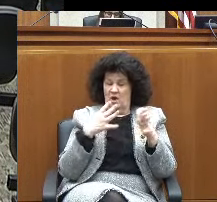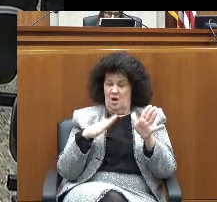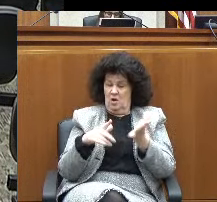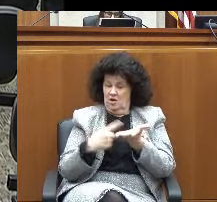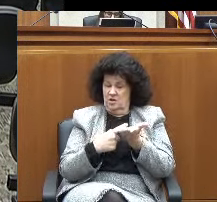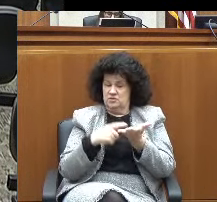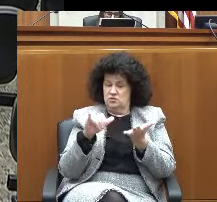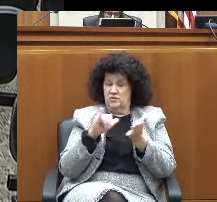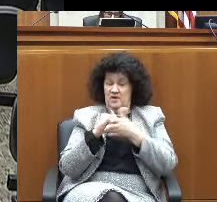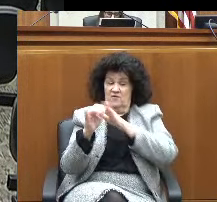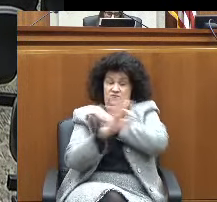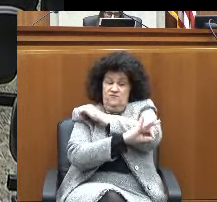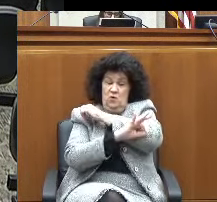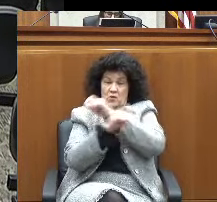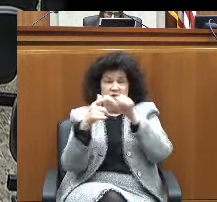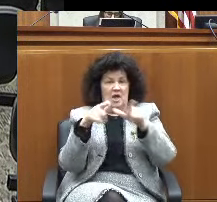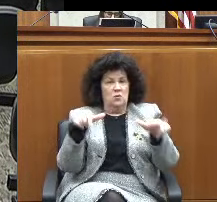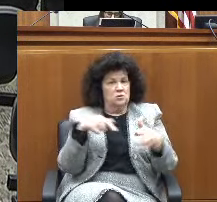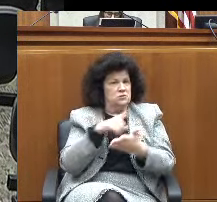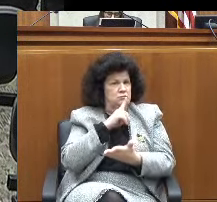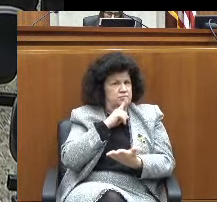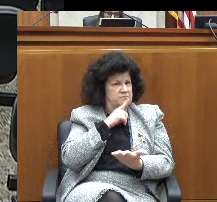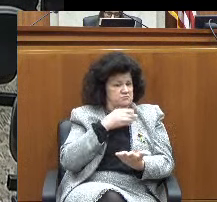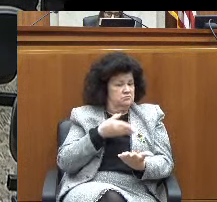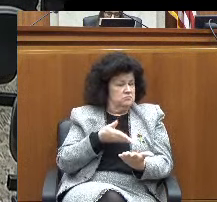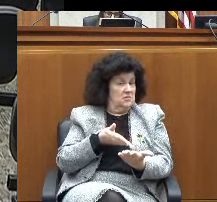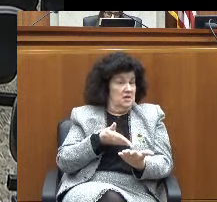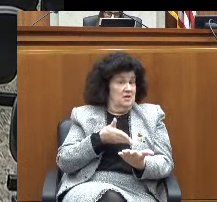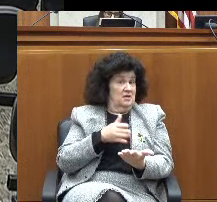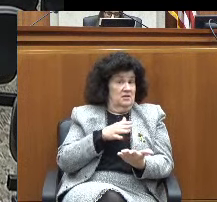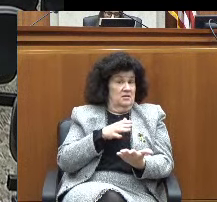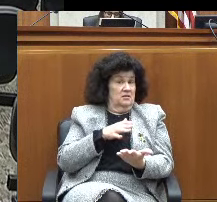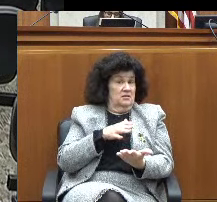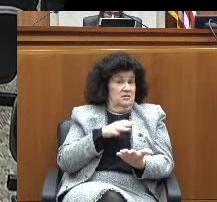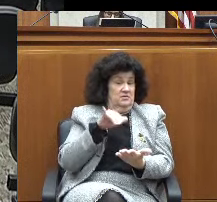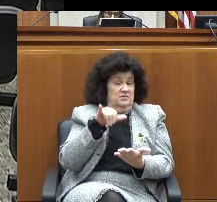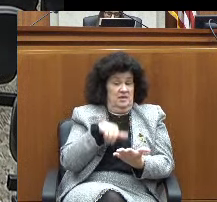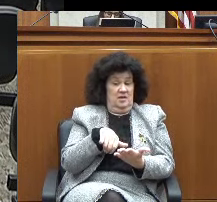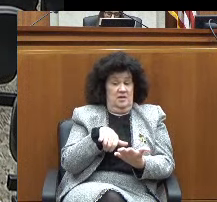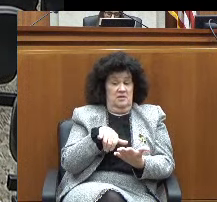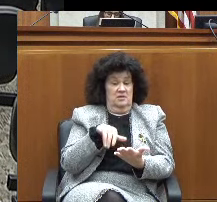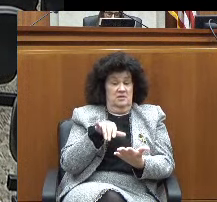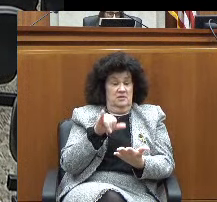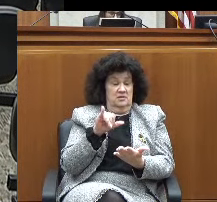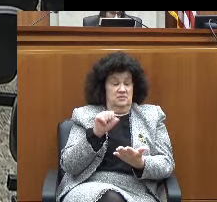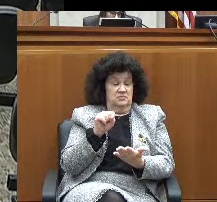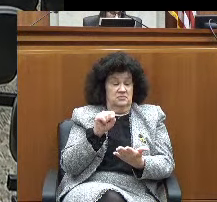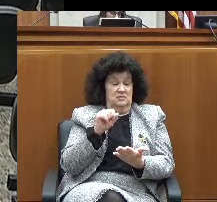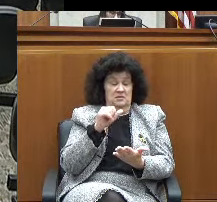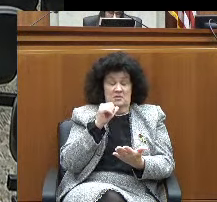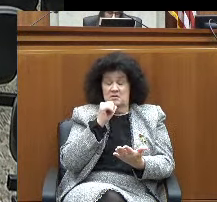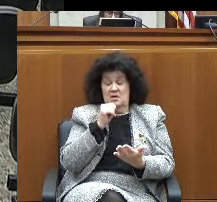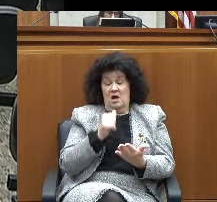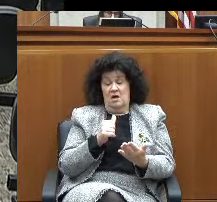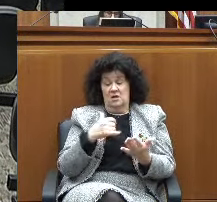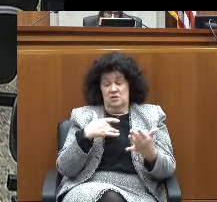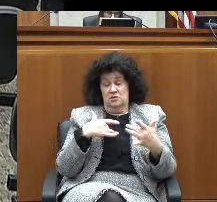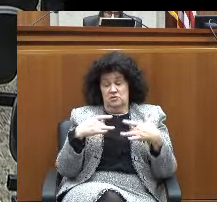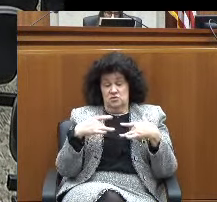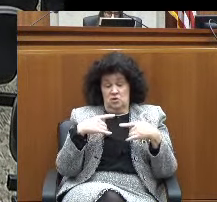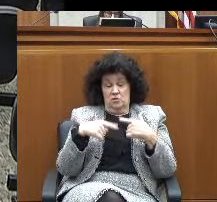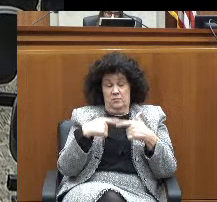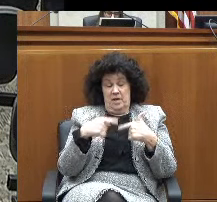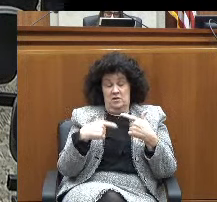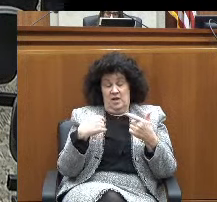that foreign language is not listed over here. And, you know, that's gotten to the point where it's not a concern about having